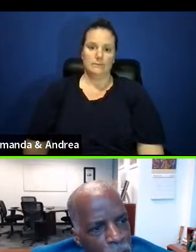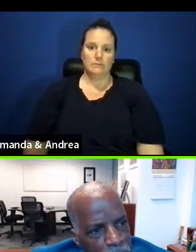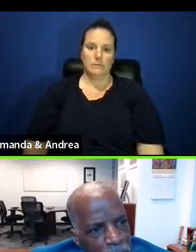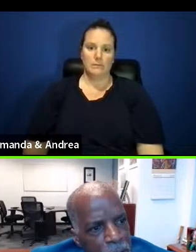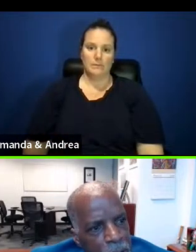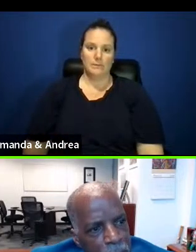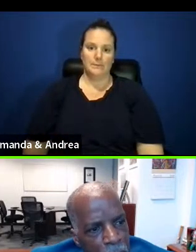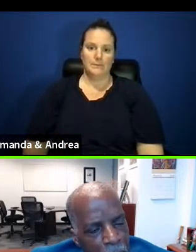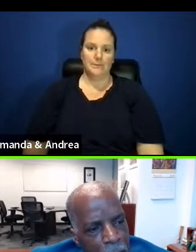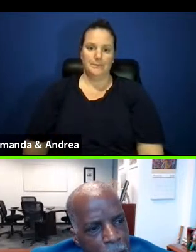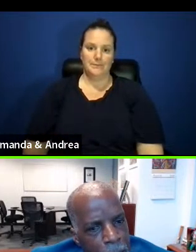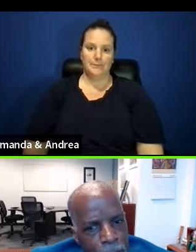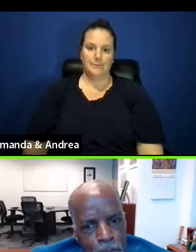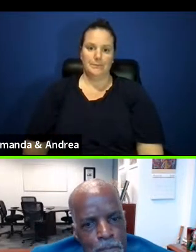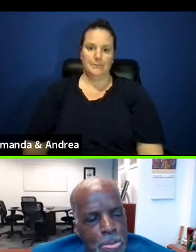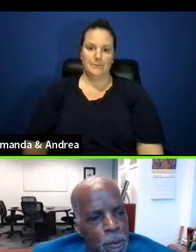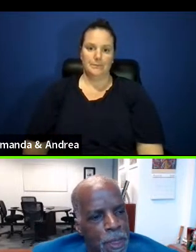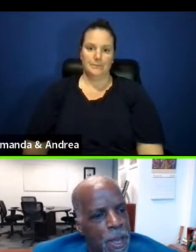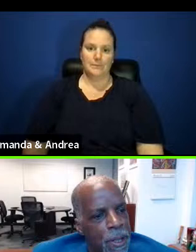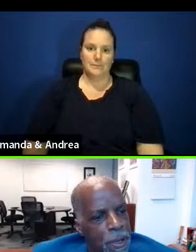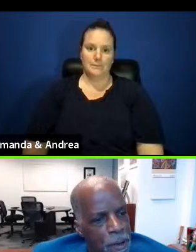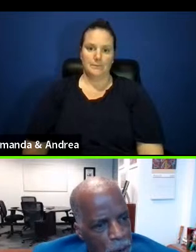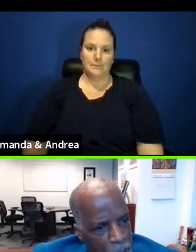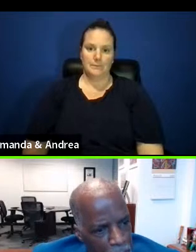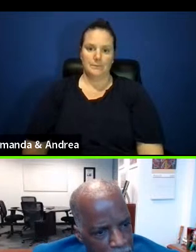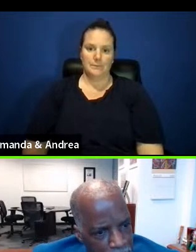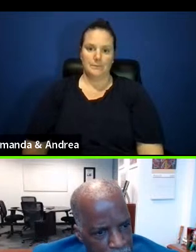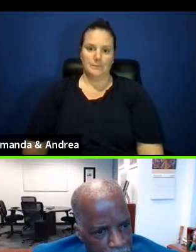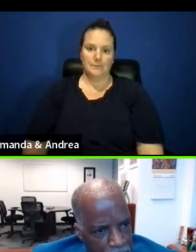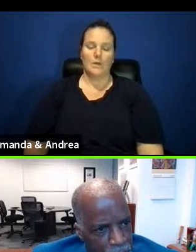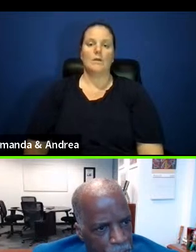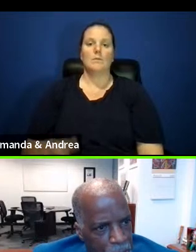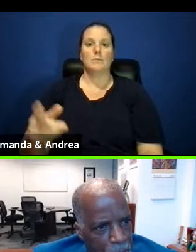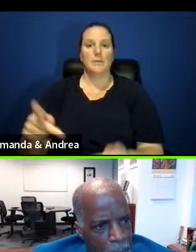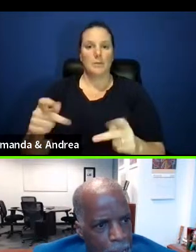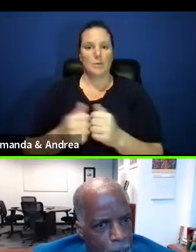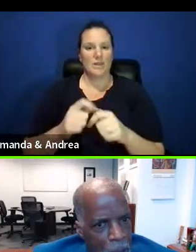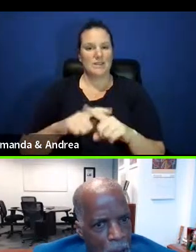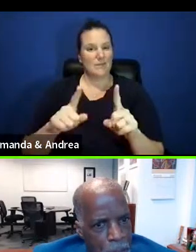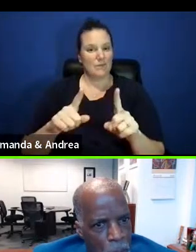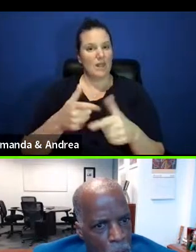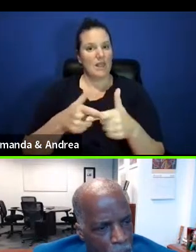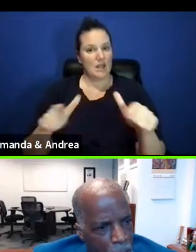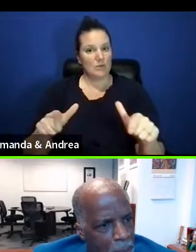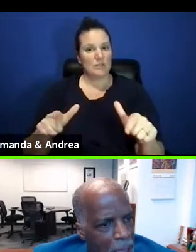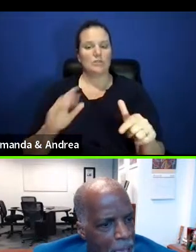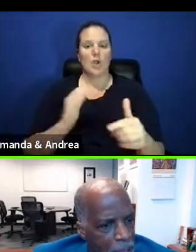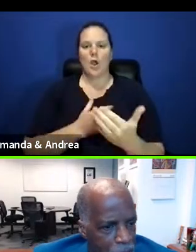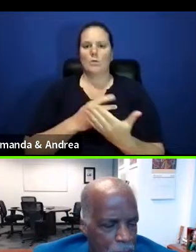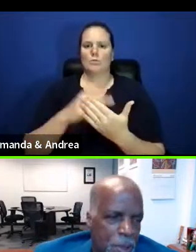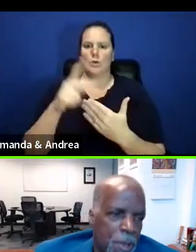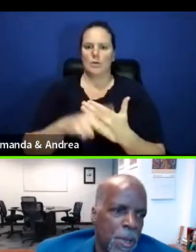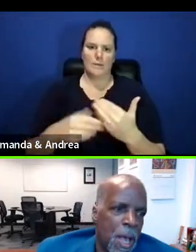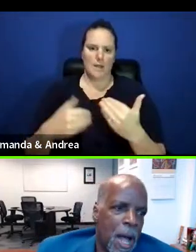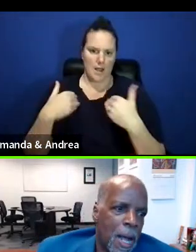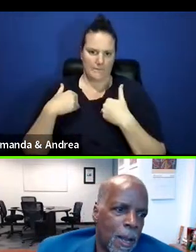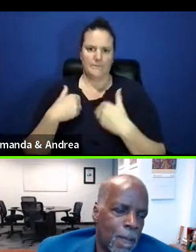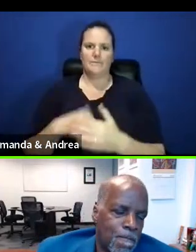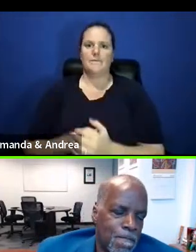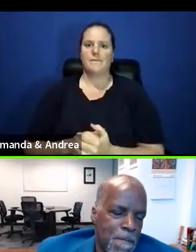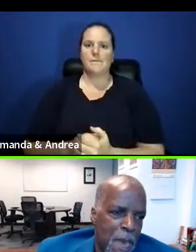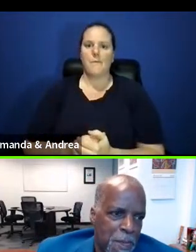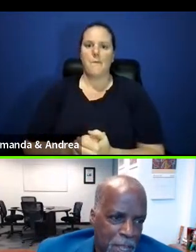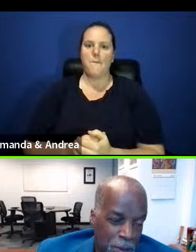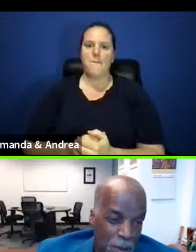Bringing folks in with different languages. Our program has,